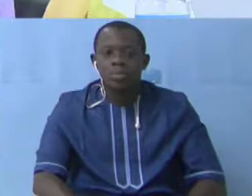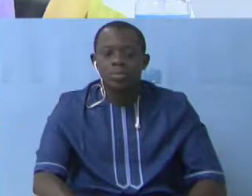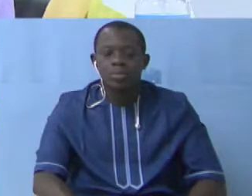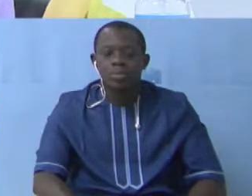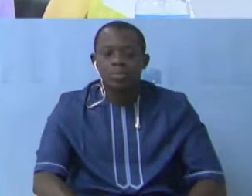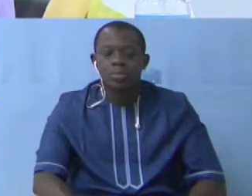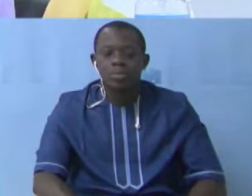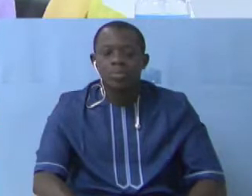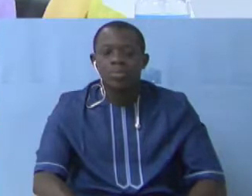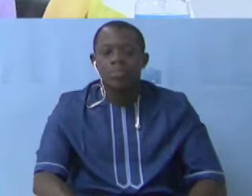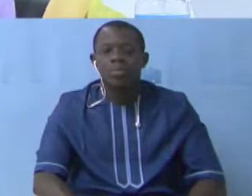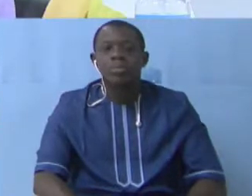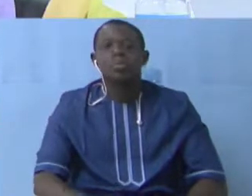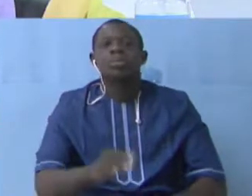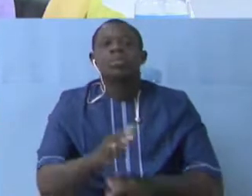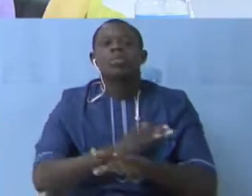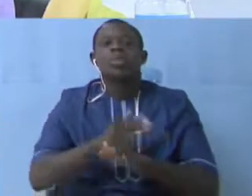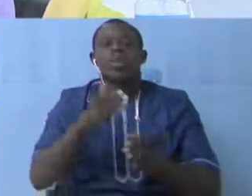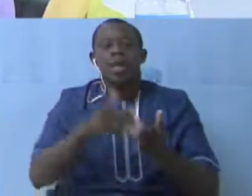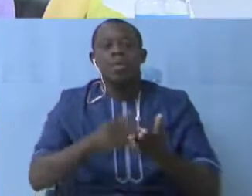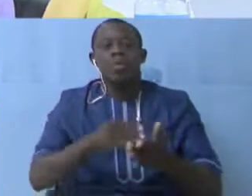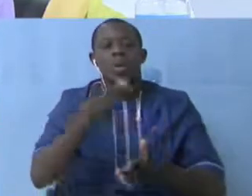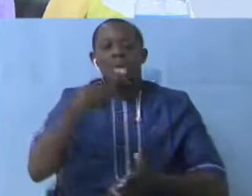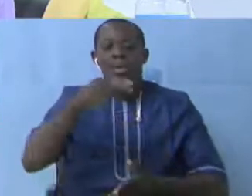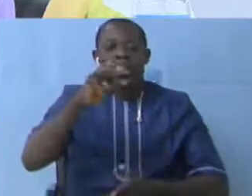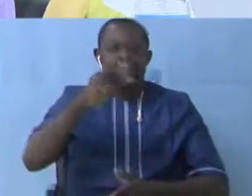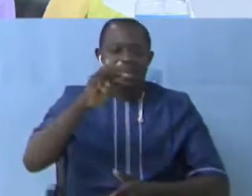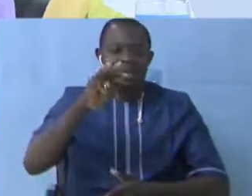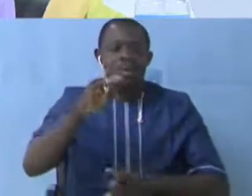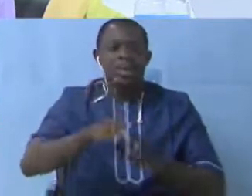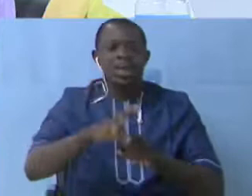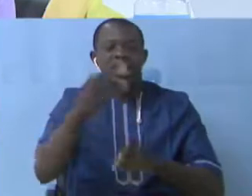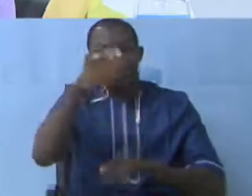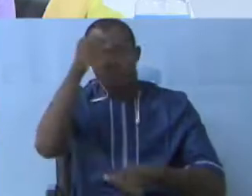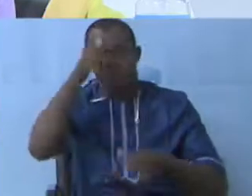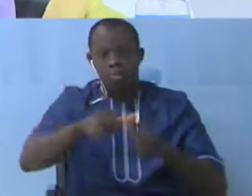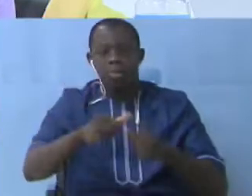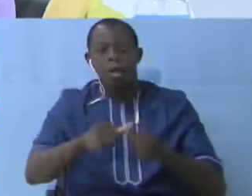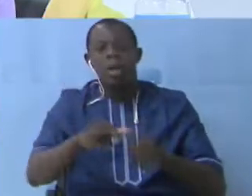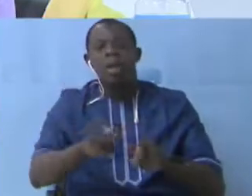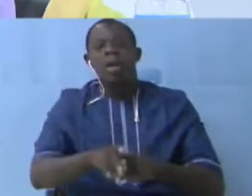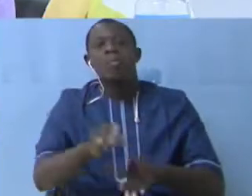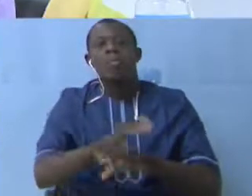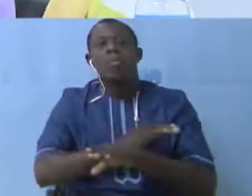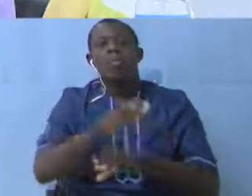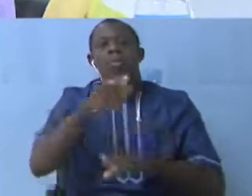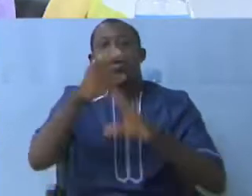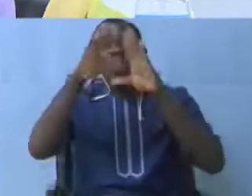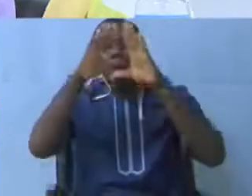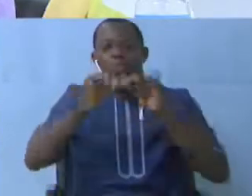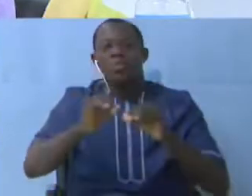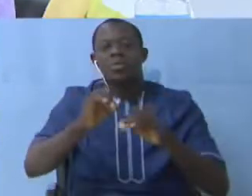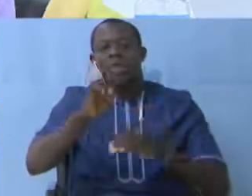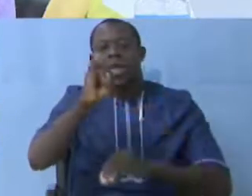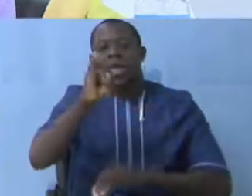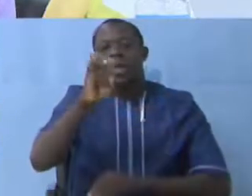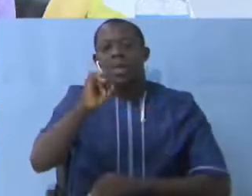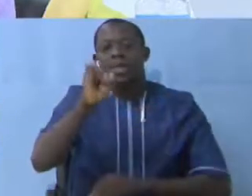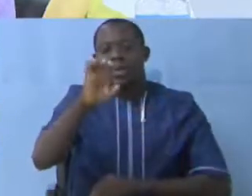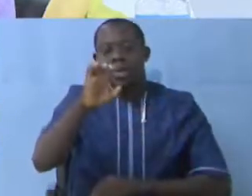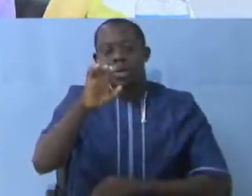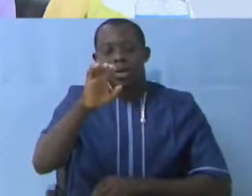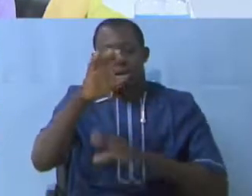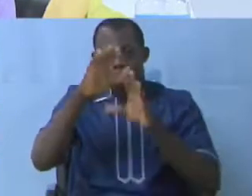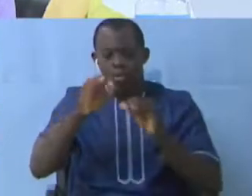They went to seal the IEC office. daldi ne ñu dem nag daldi tëj nag office IEC wër ko. When the